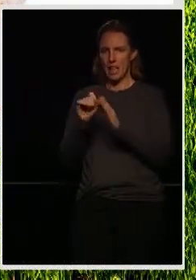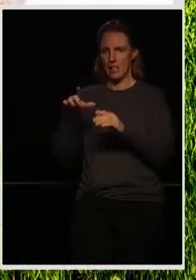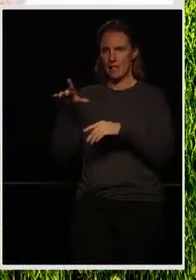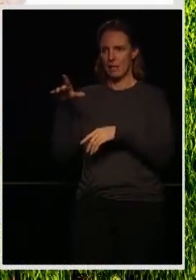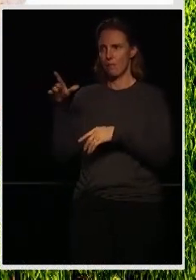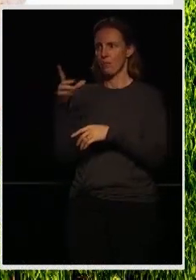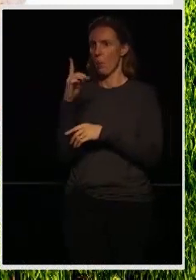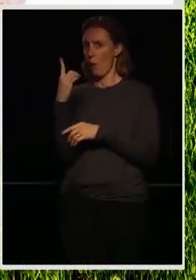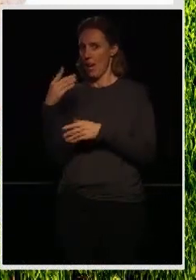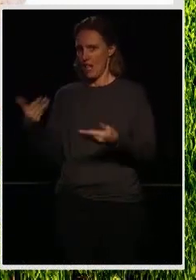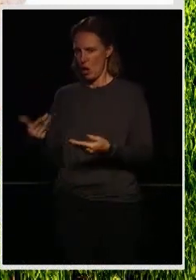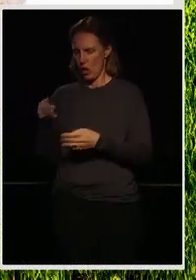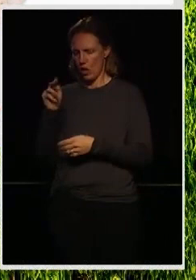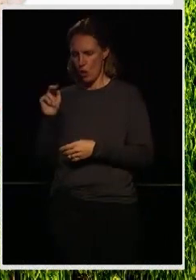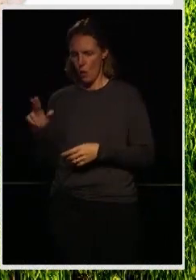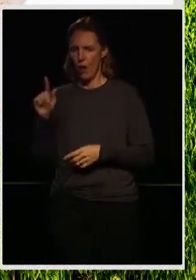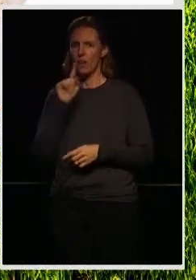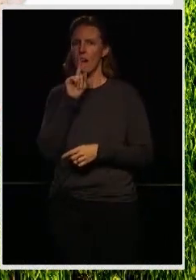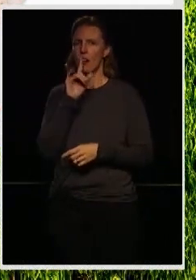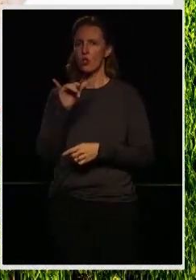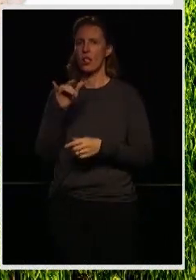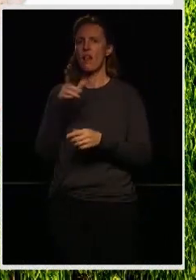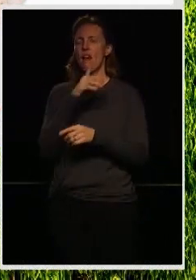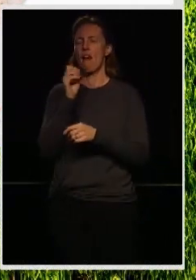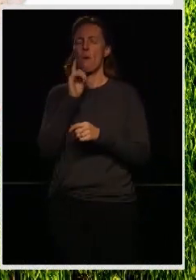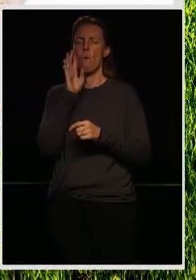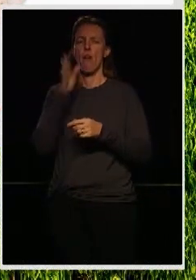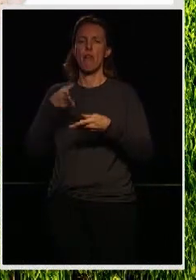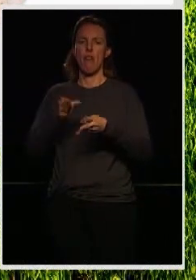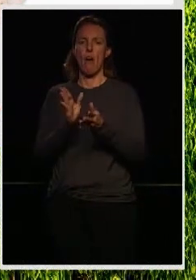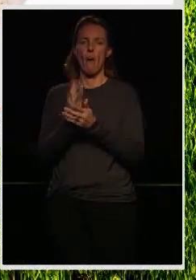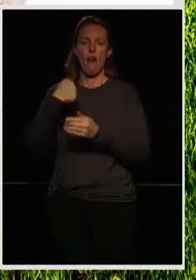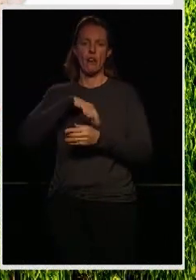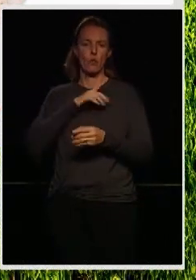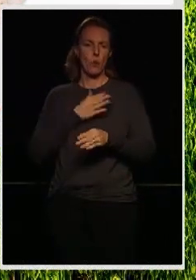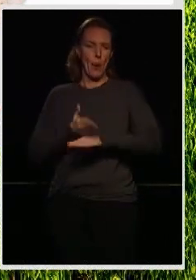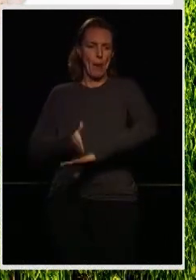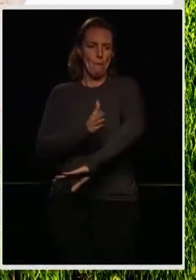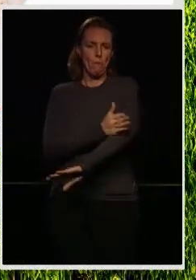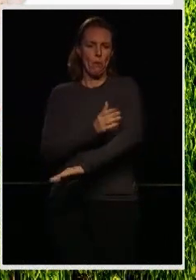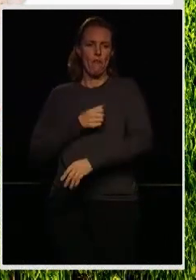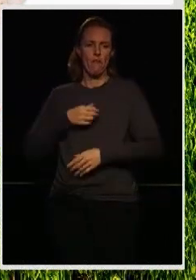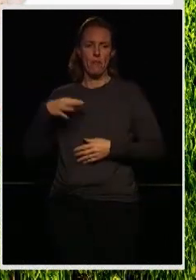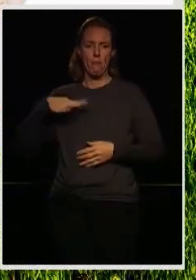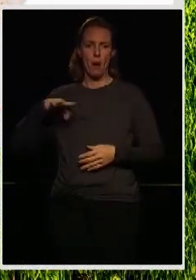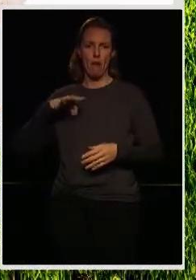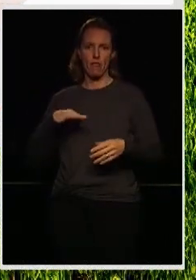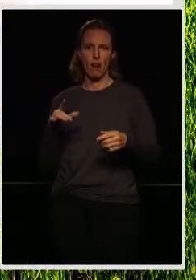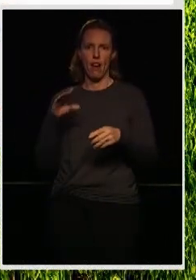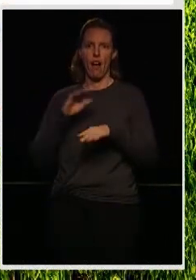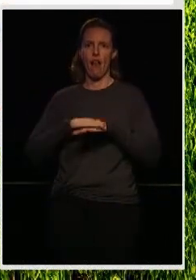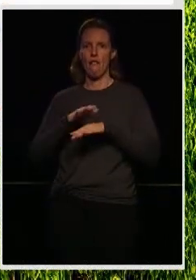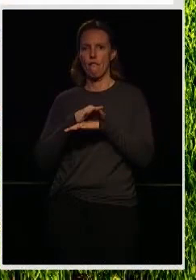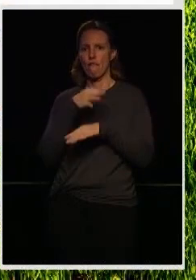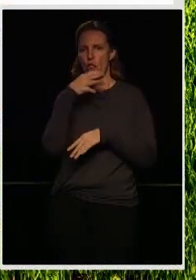actually. And this will allow us to improve the profitability margin on farms even more.